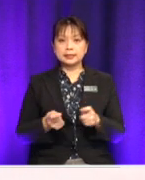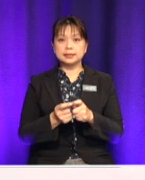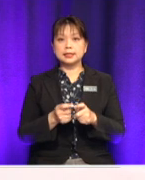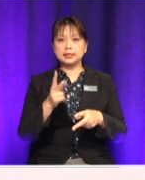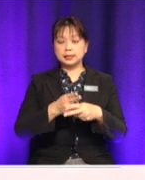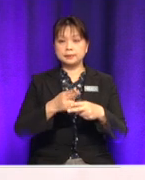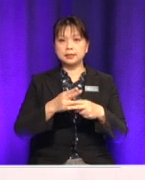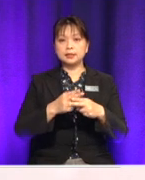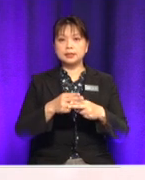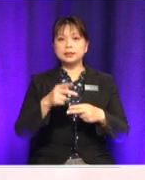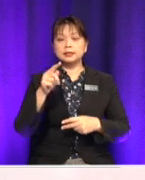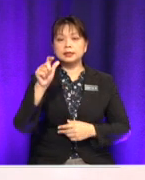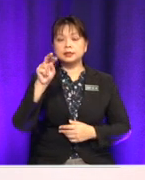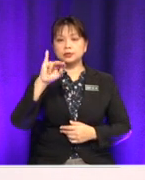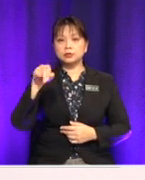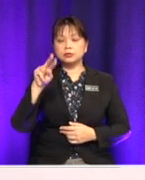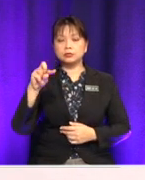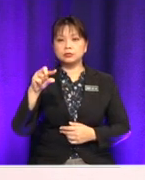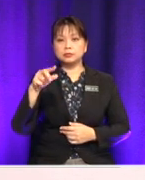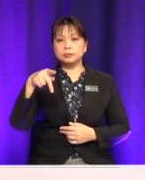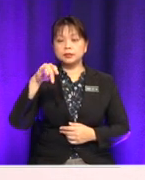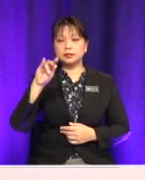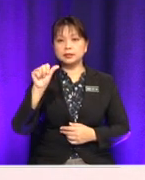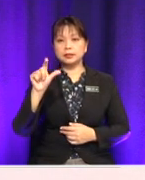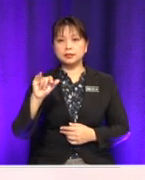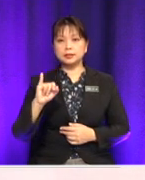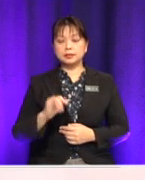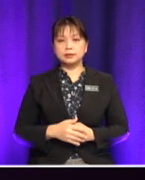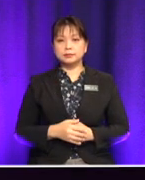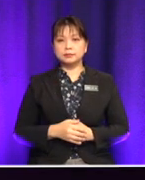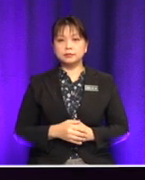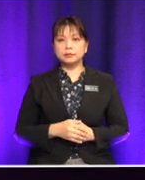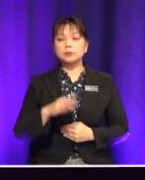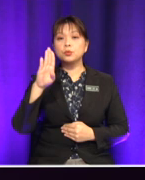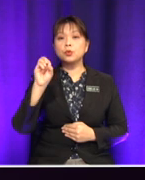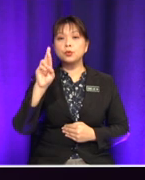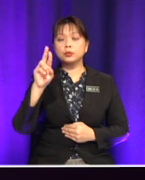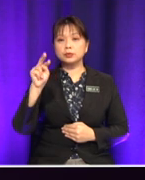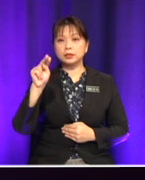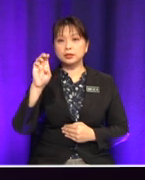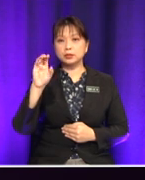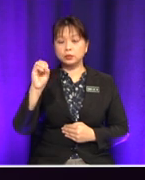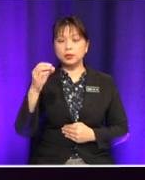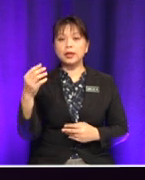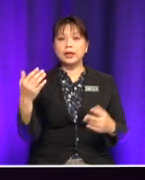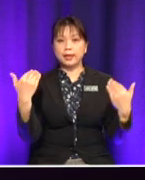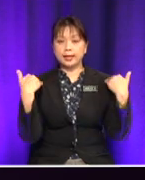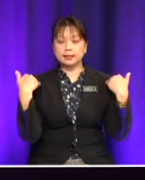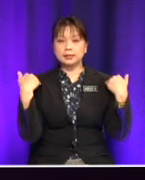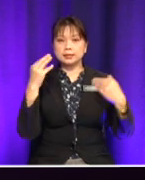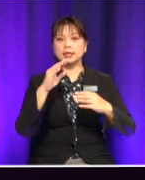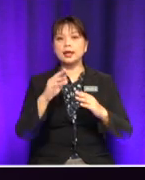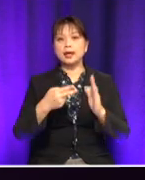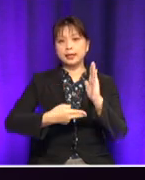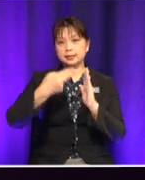Asia. Borneo, which is the eastern part of the country, includes Malaysia's highest mountain, Mount Kinabalu,